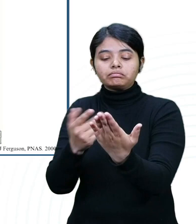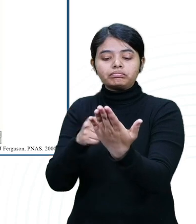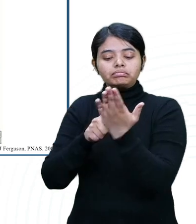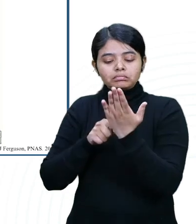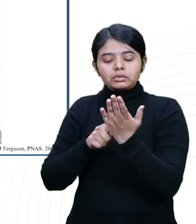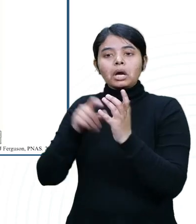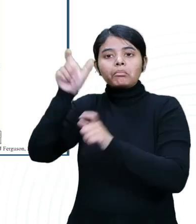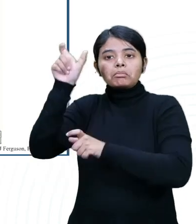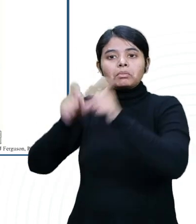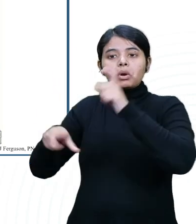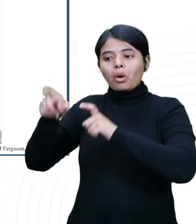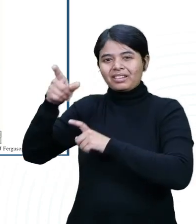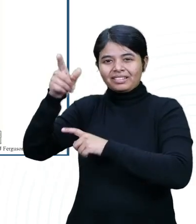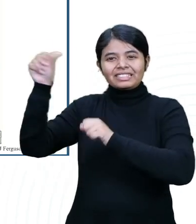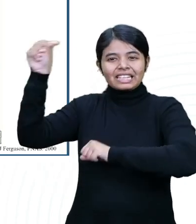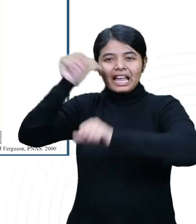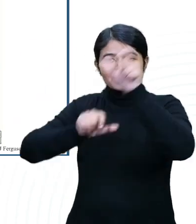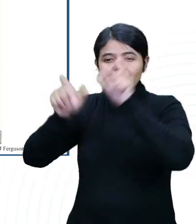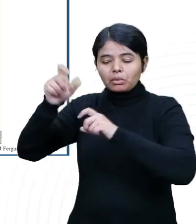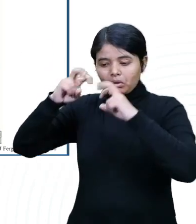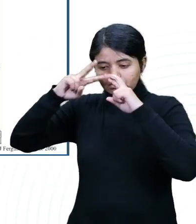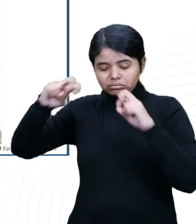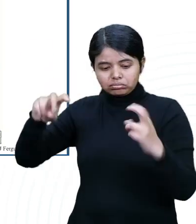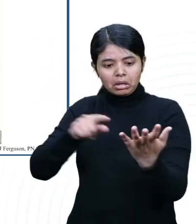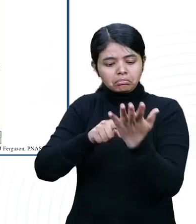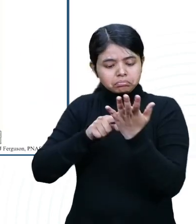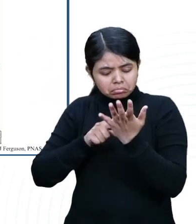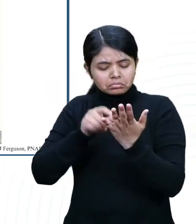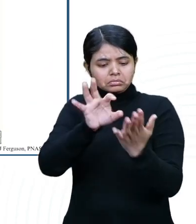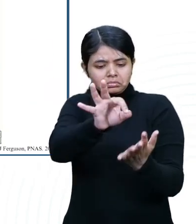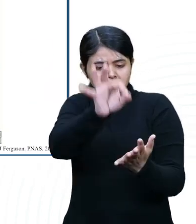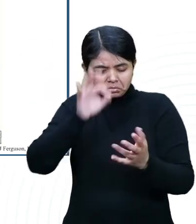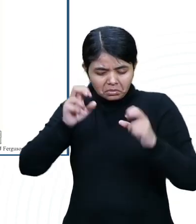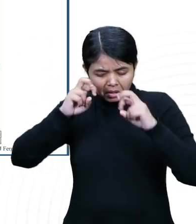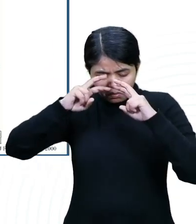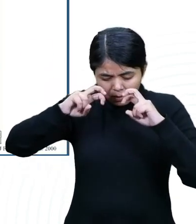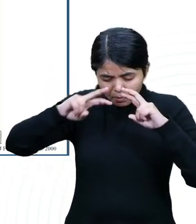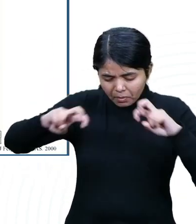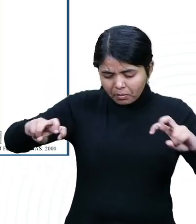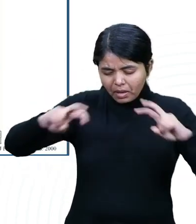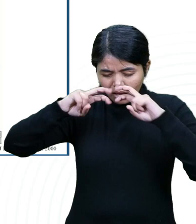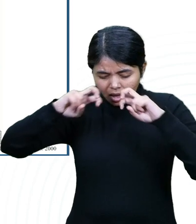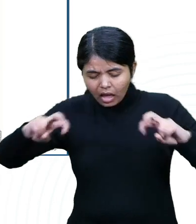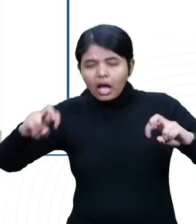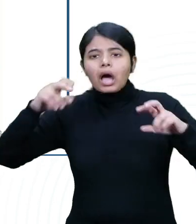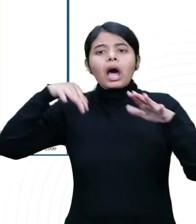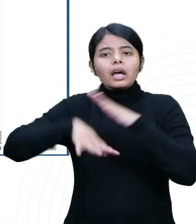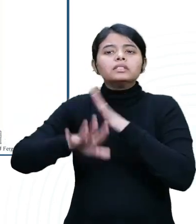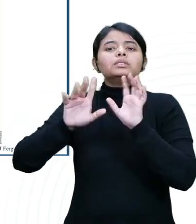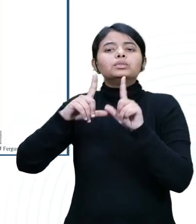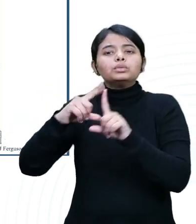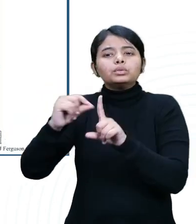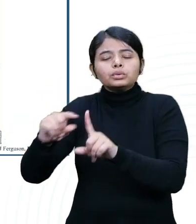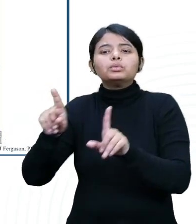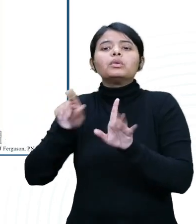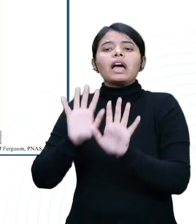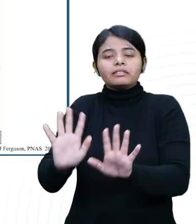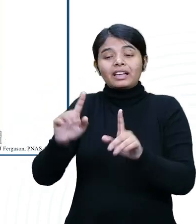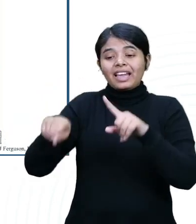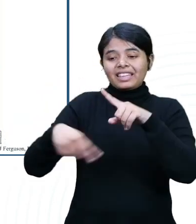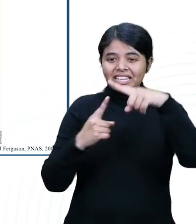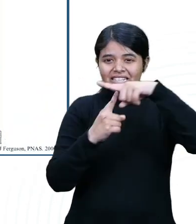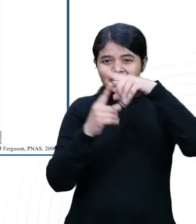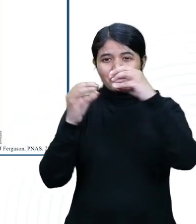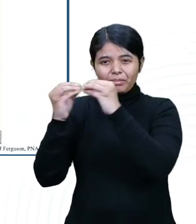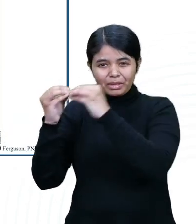Trypanosoma brucei parasites, especially the bloodstream form parasites, they have evolved a process called antigenic variation, where